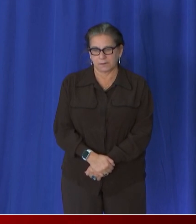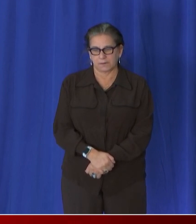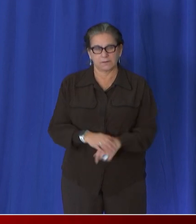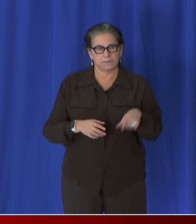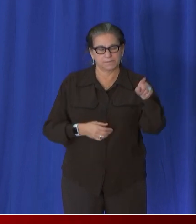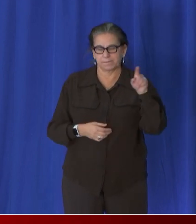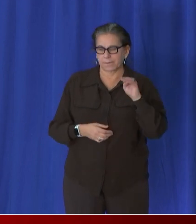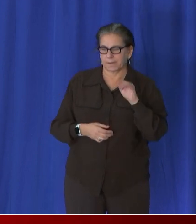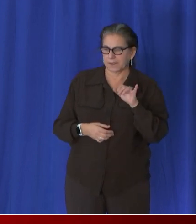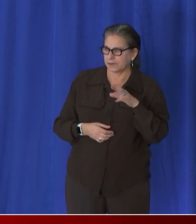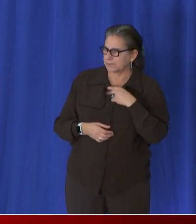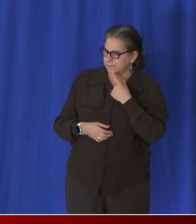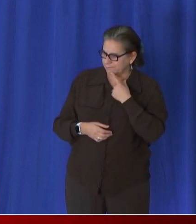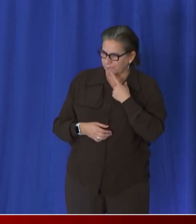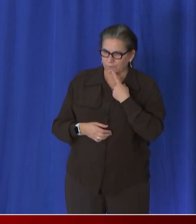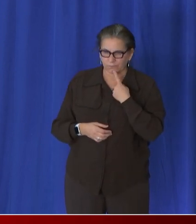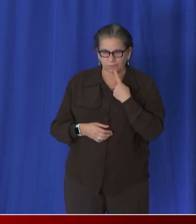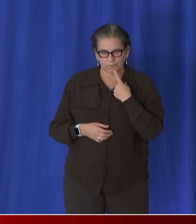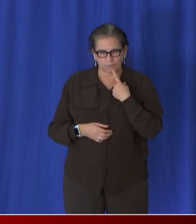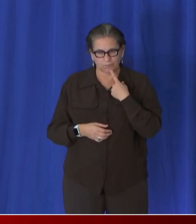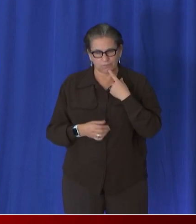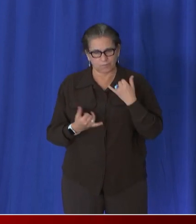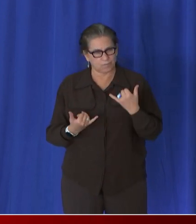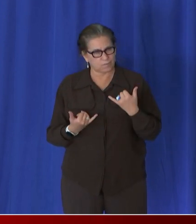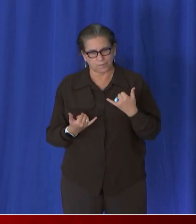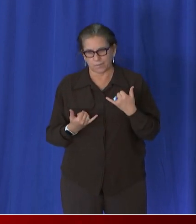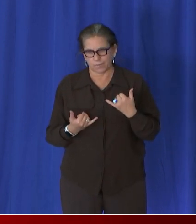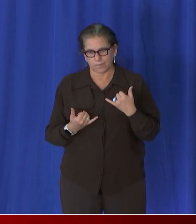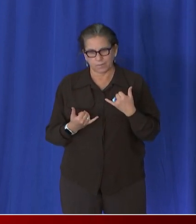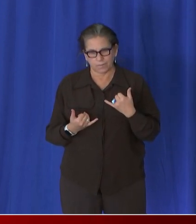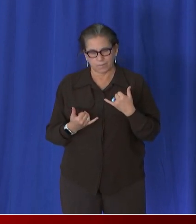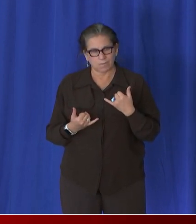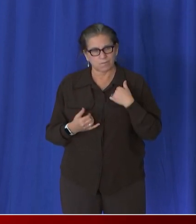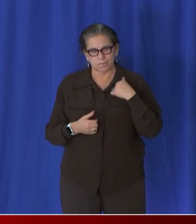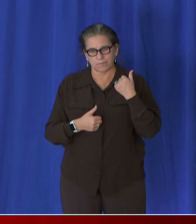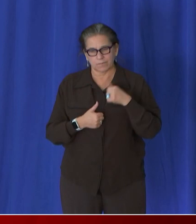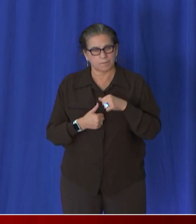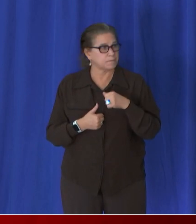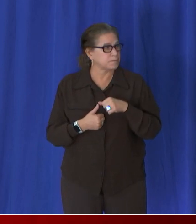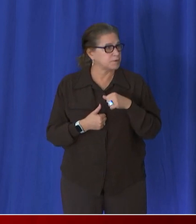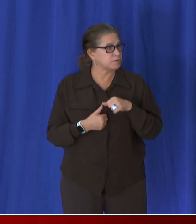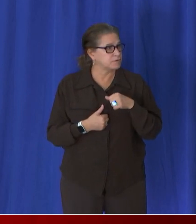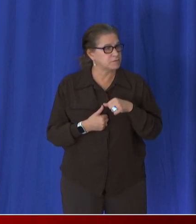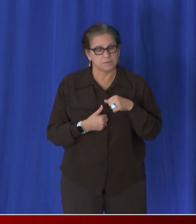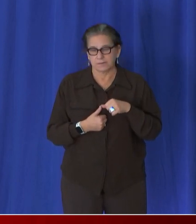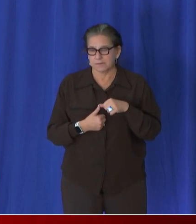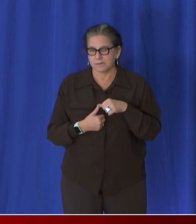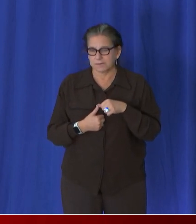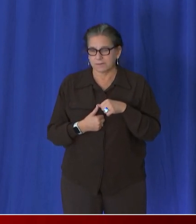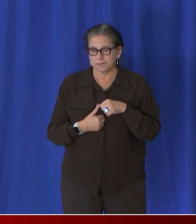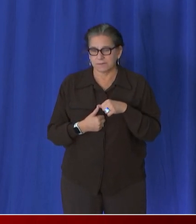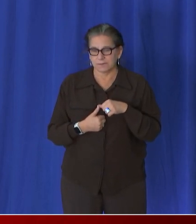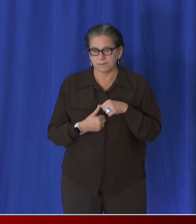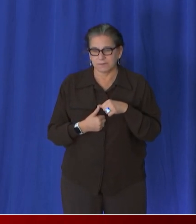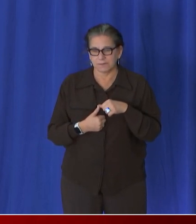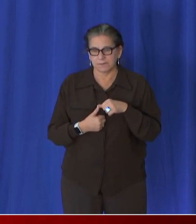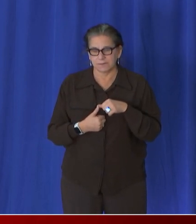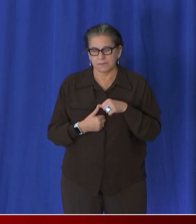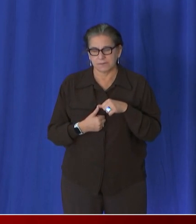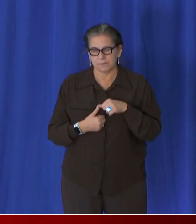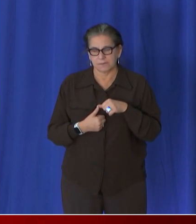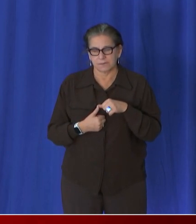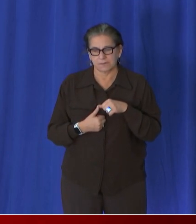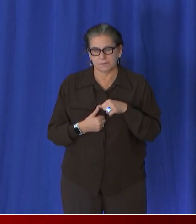memory now, but someone may remember specifically, when we looked at the level of risk and